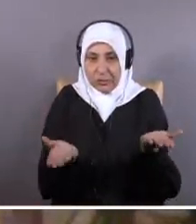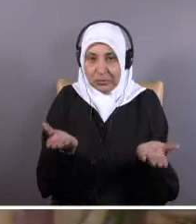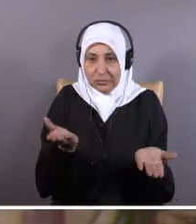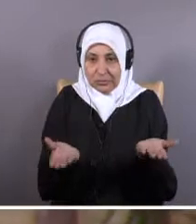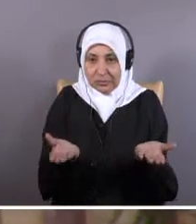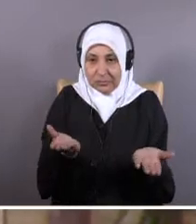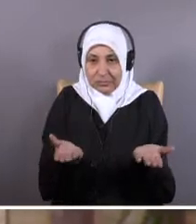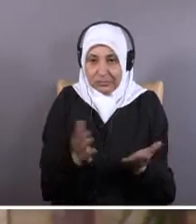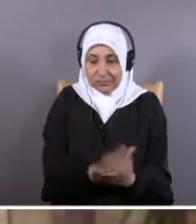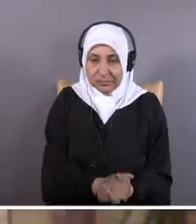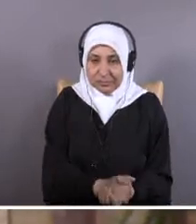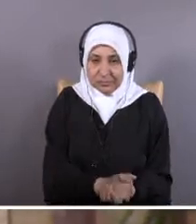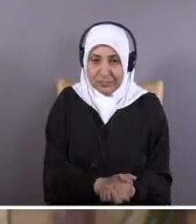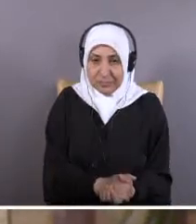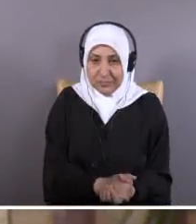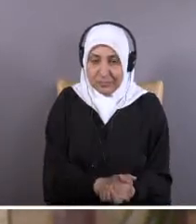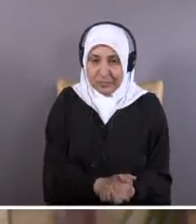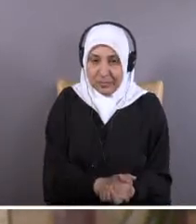that I grew up in